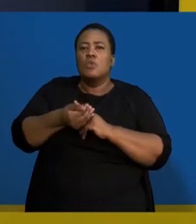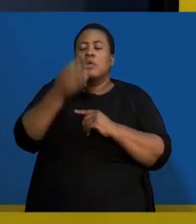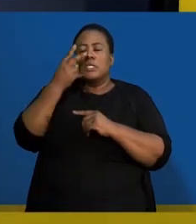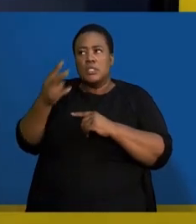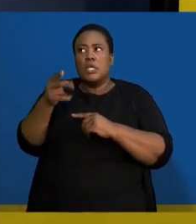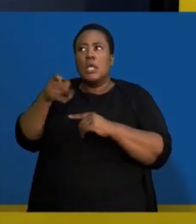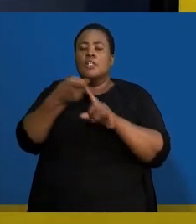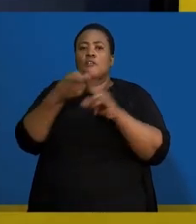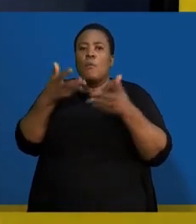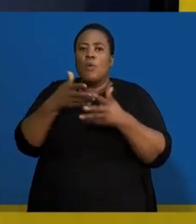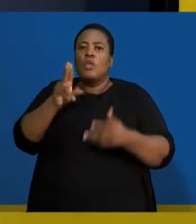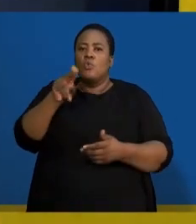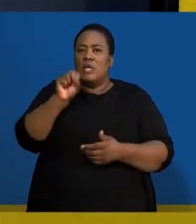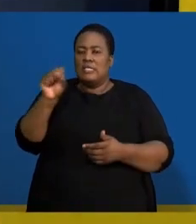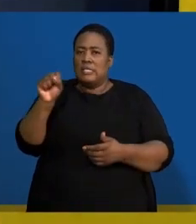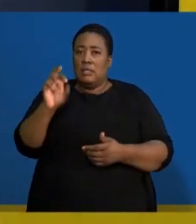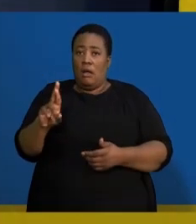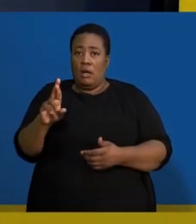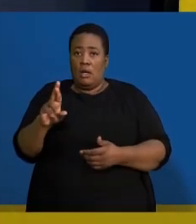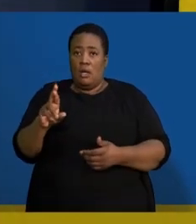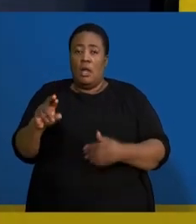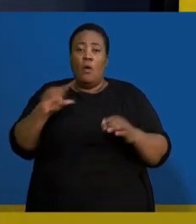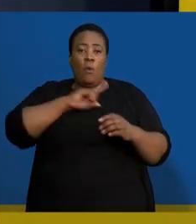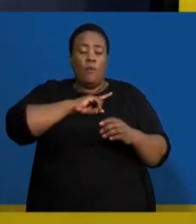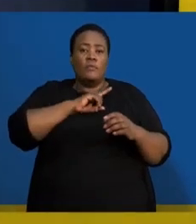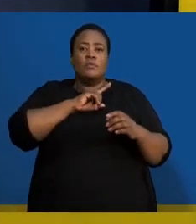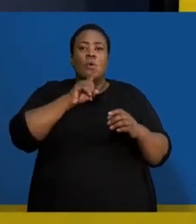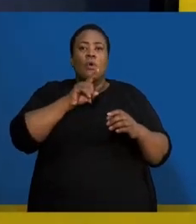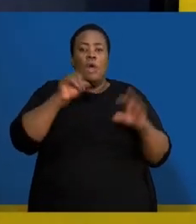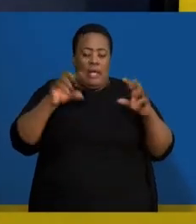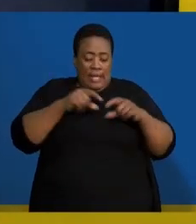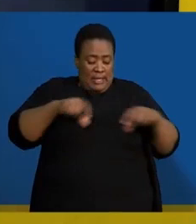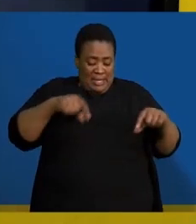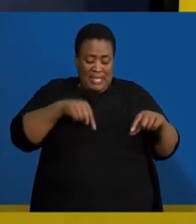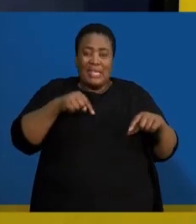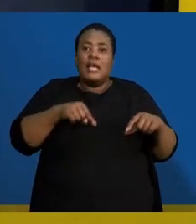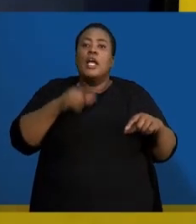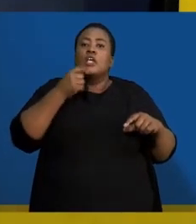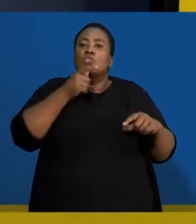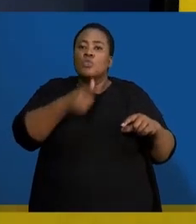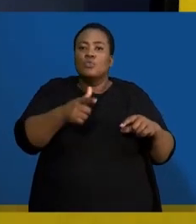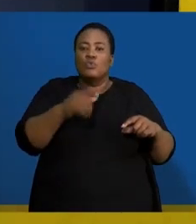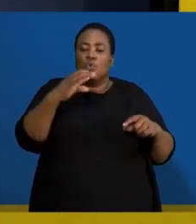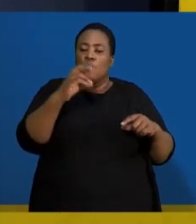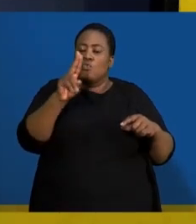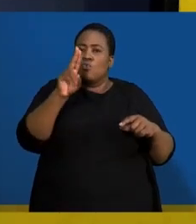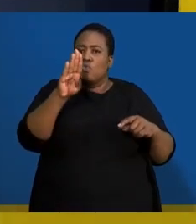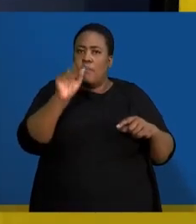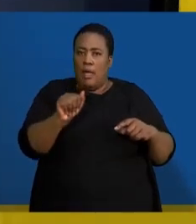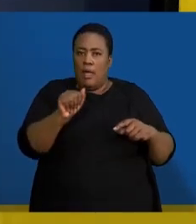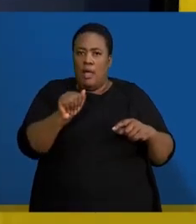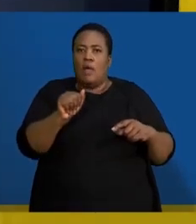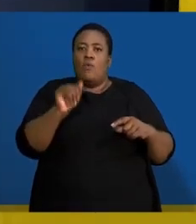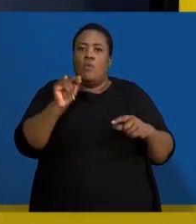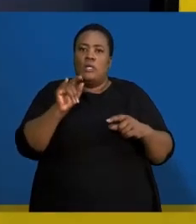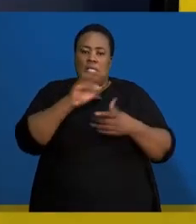the caption did tell you that Cuba was the focal point of the Cold War between these two superpowers, the United